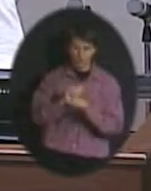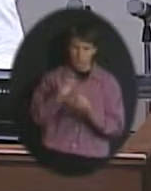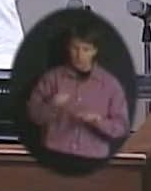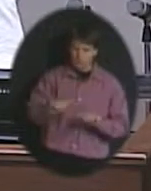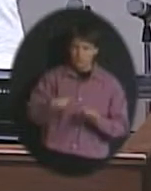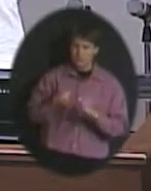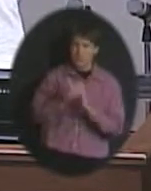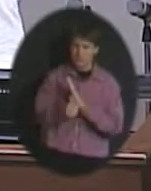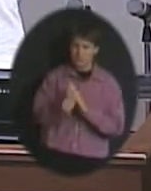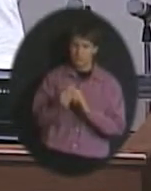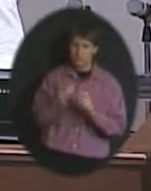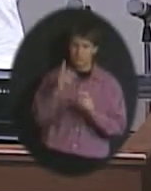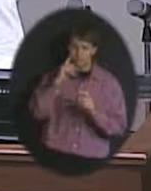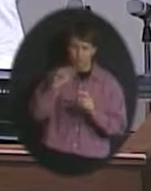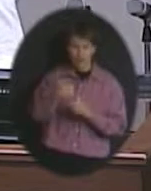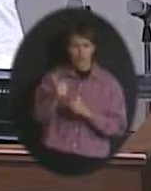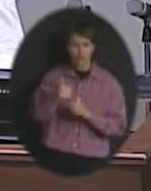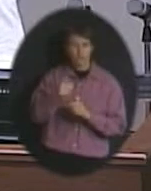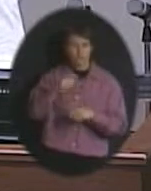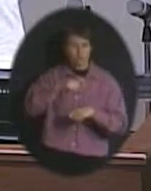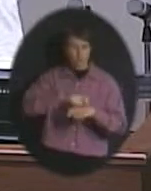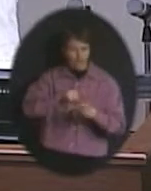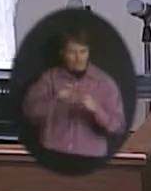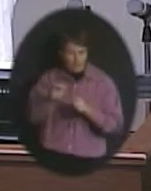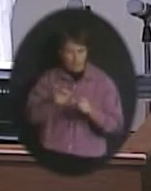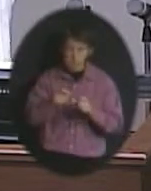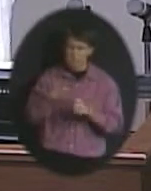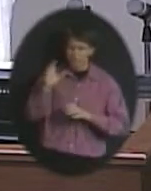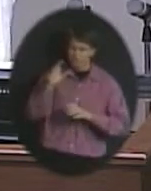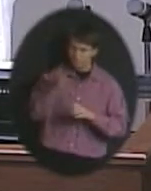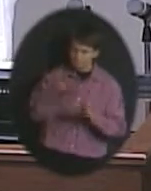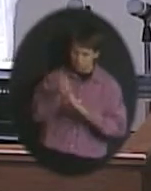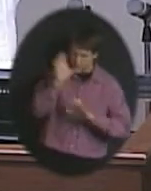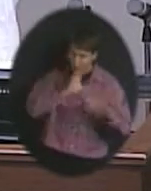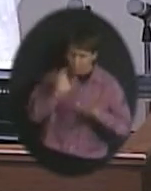others, time management, and career explorations.